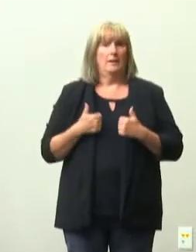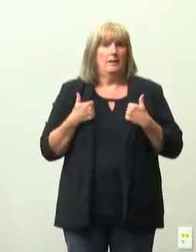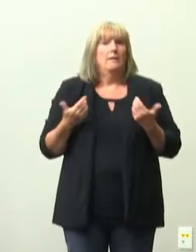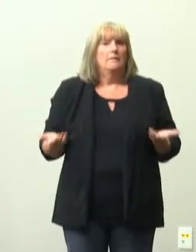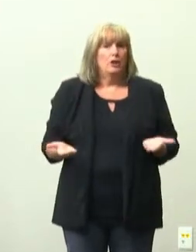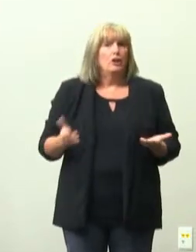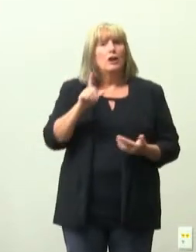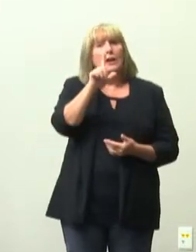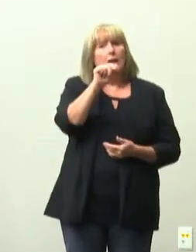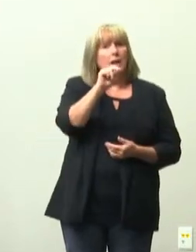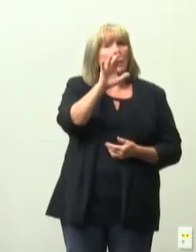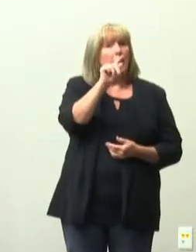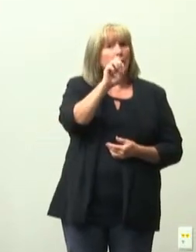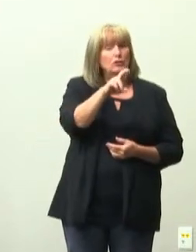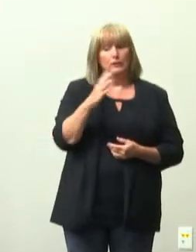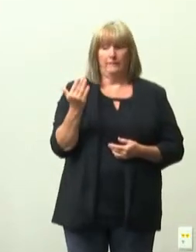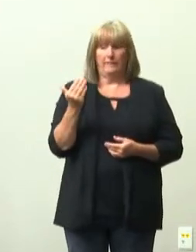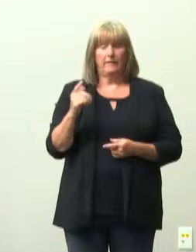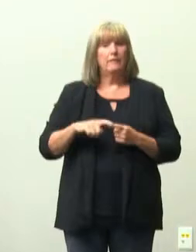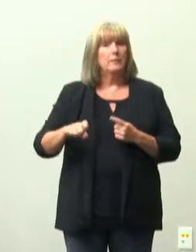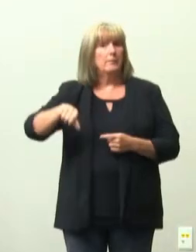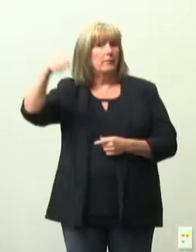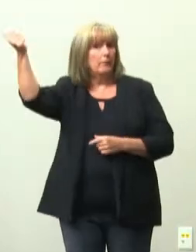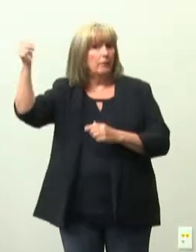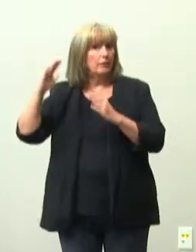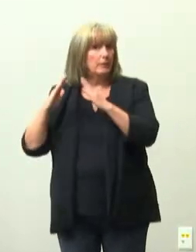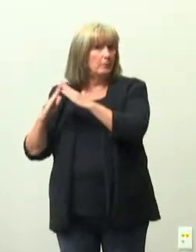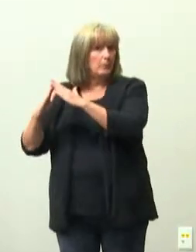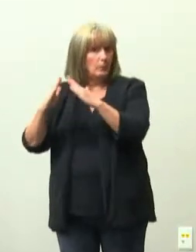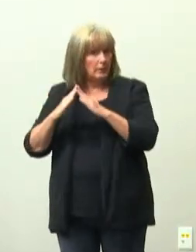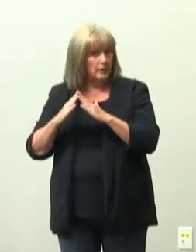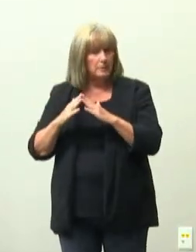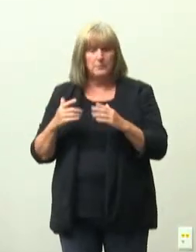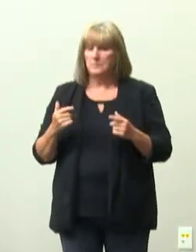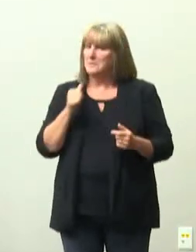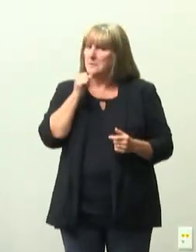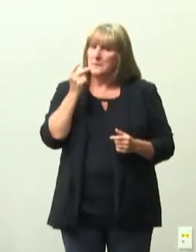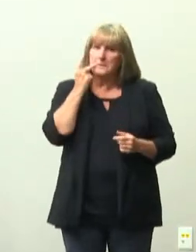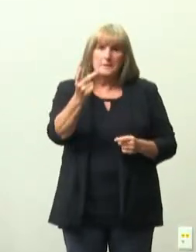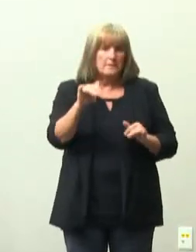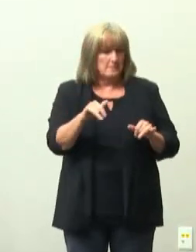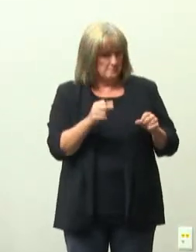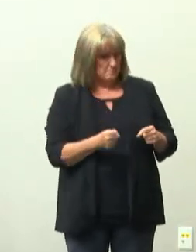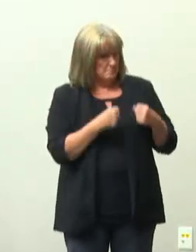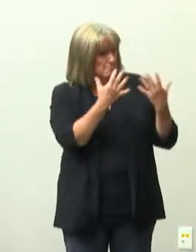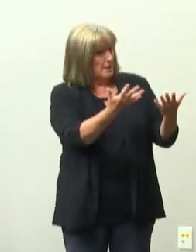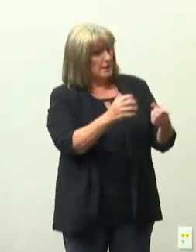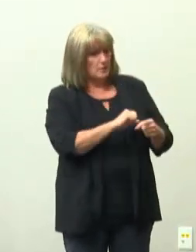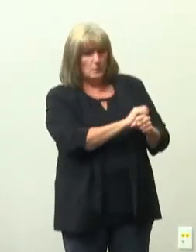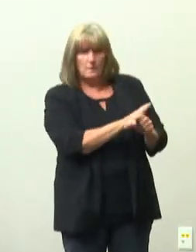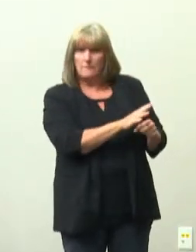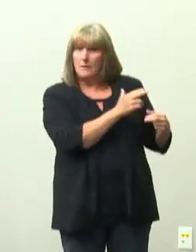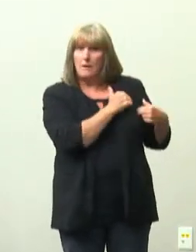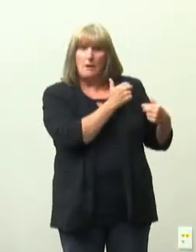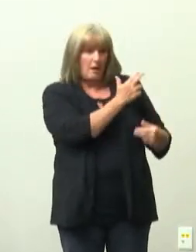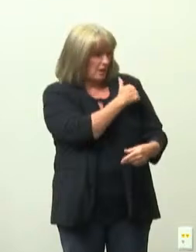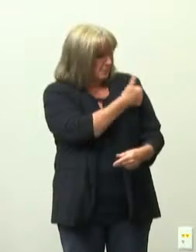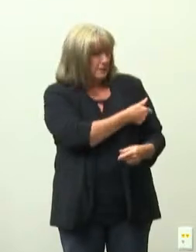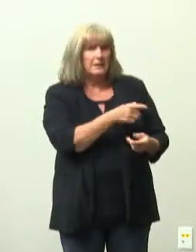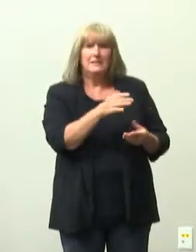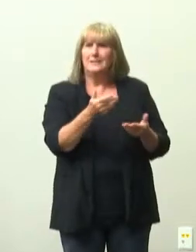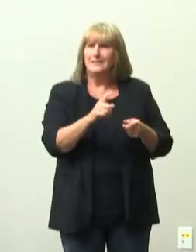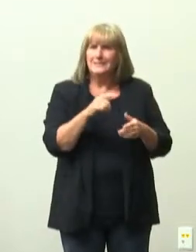and 15 are from other communities. We haven't seen this many patients with COVID-19 hospitalized since back